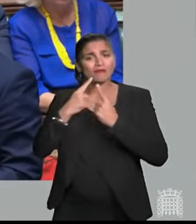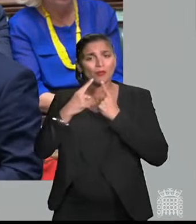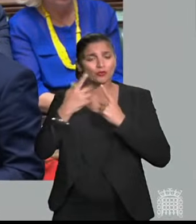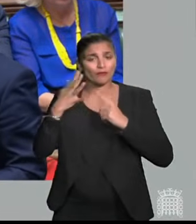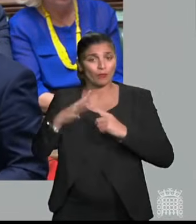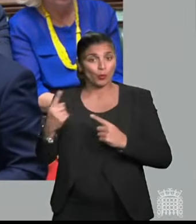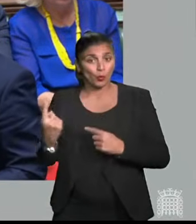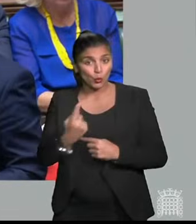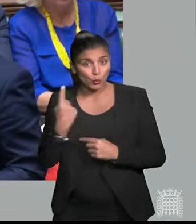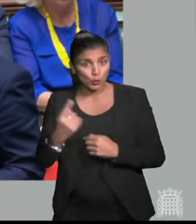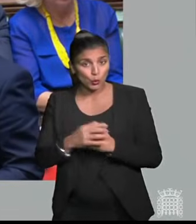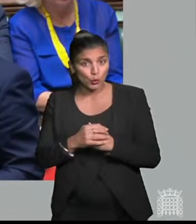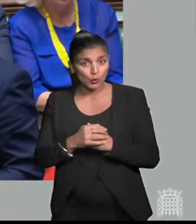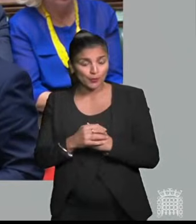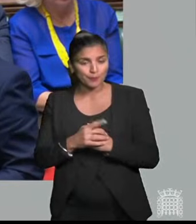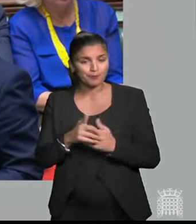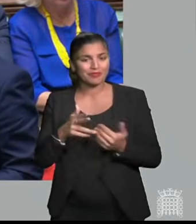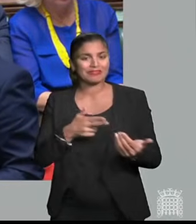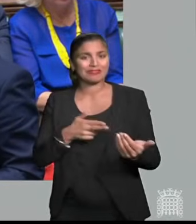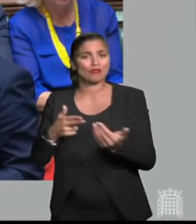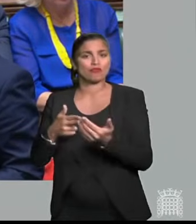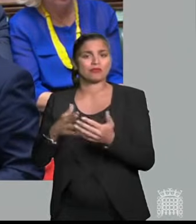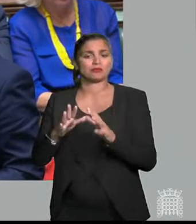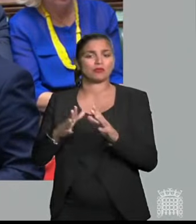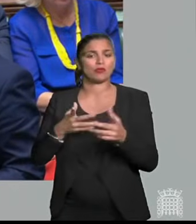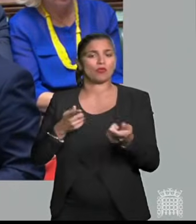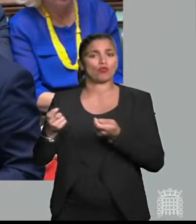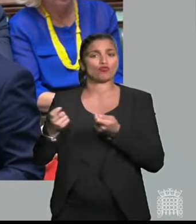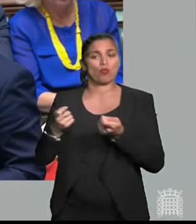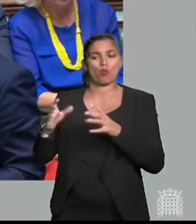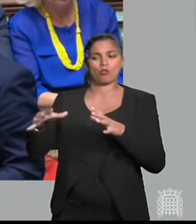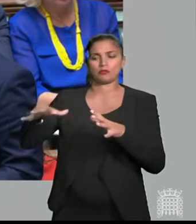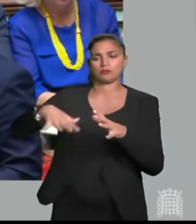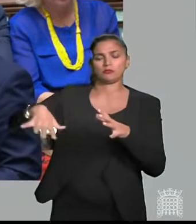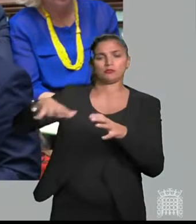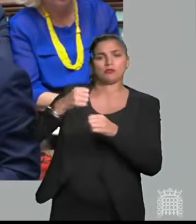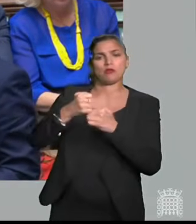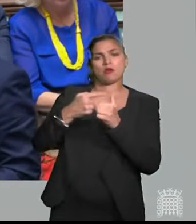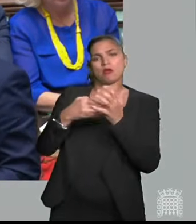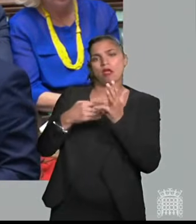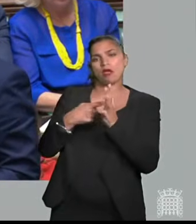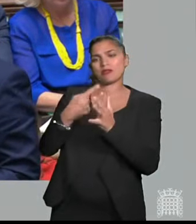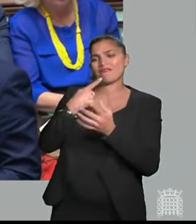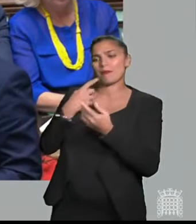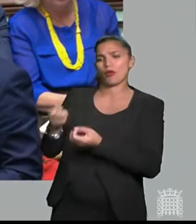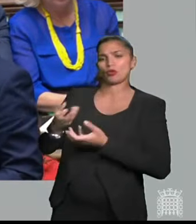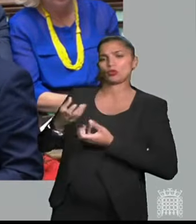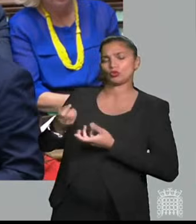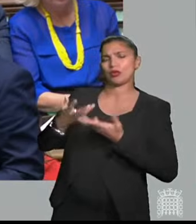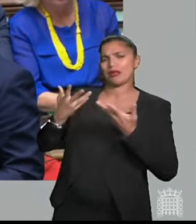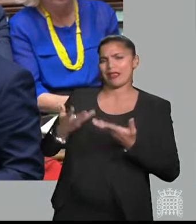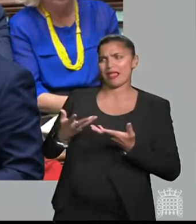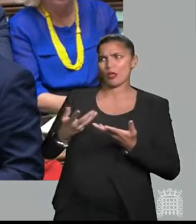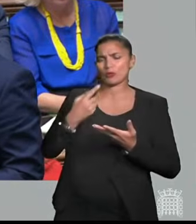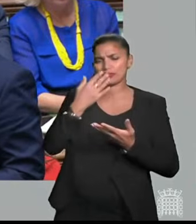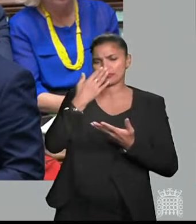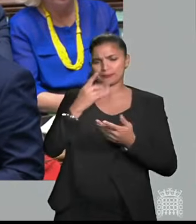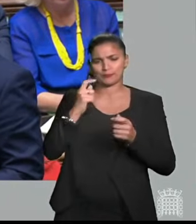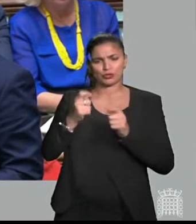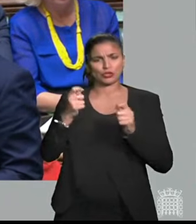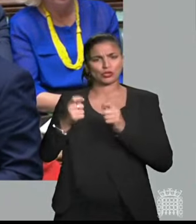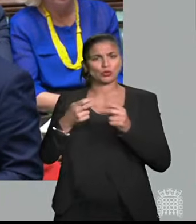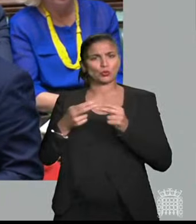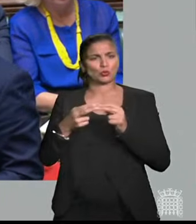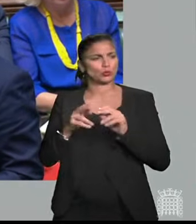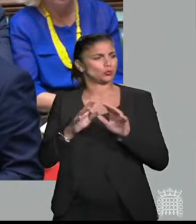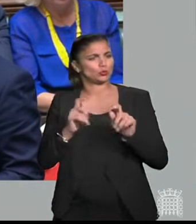by officials in terrorist-controlled Gaza. The headlines have since been rewritten, but the